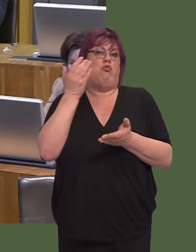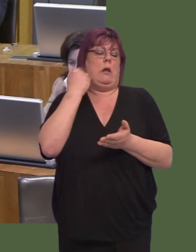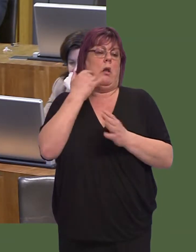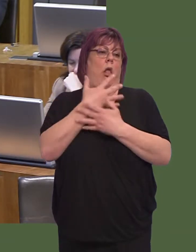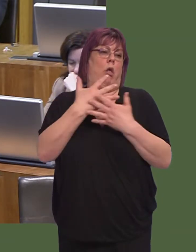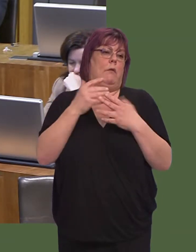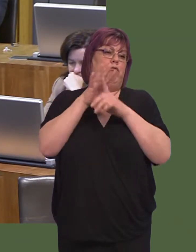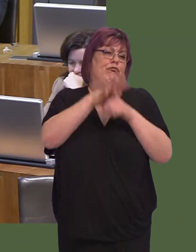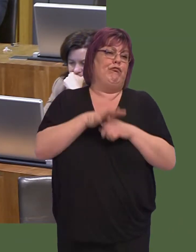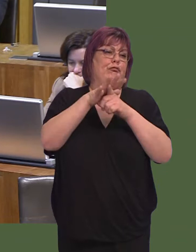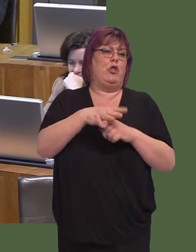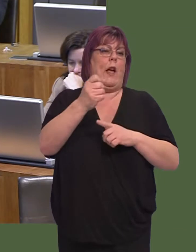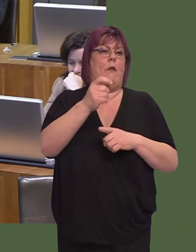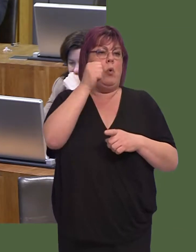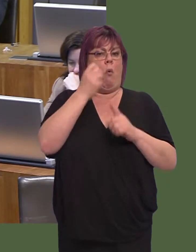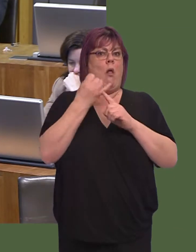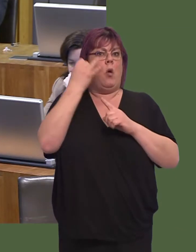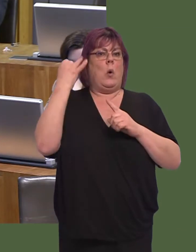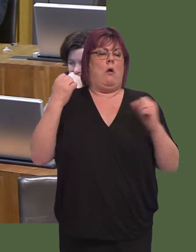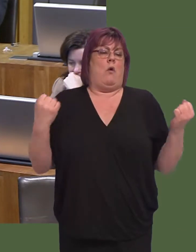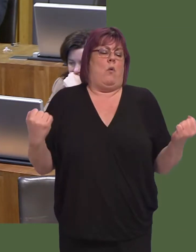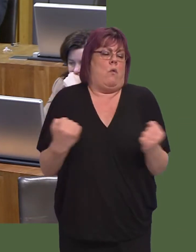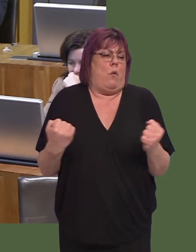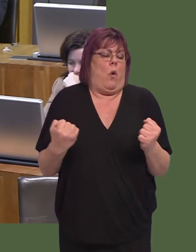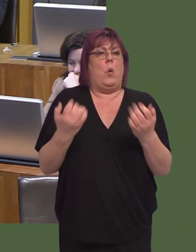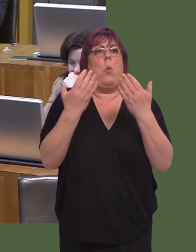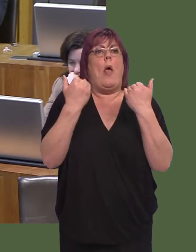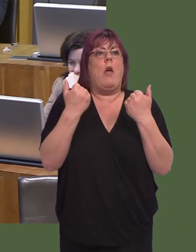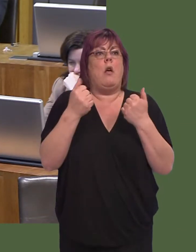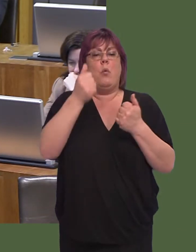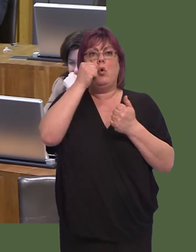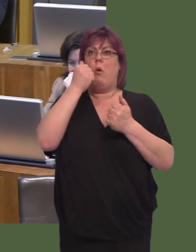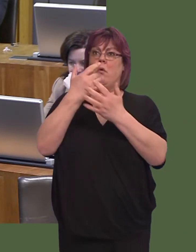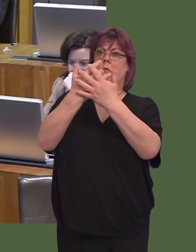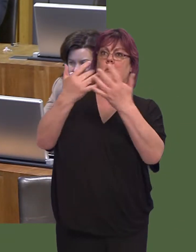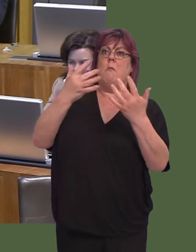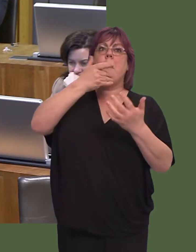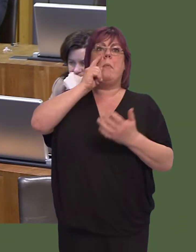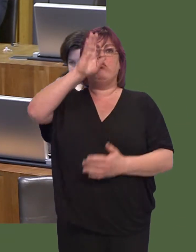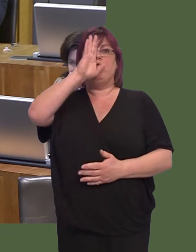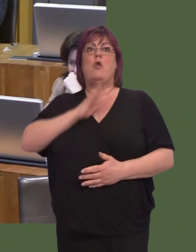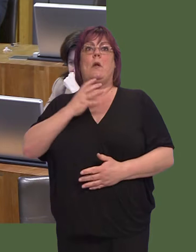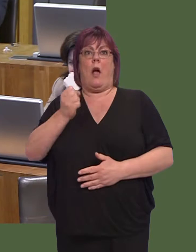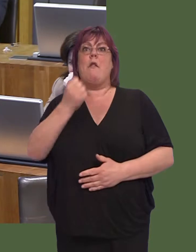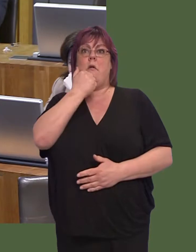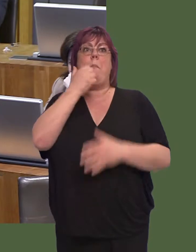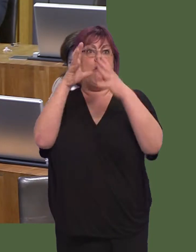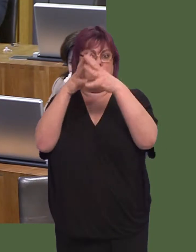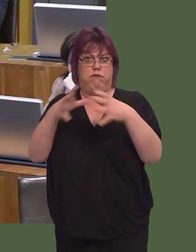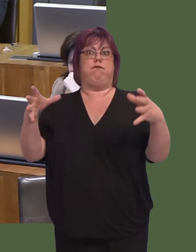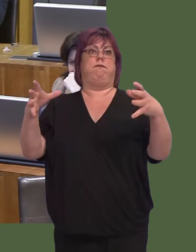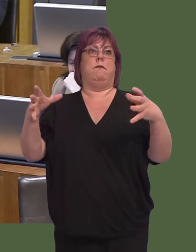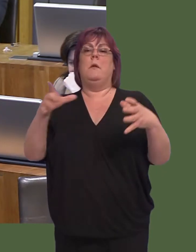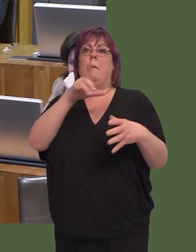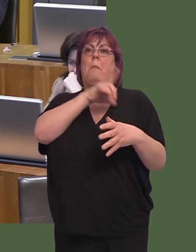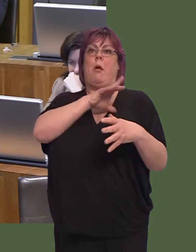particularly. And of course the cold snap of last week did have an effect, particularly on missions of strokes, where there was a substantial increase in the number